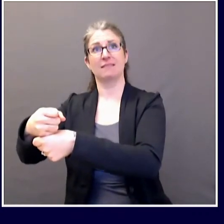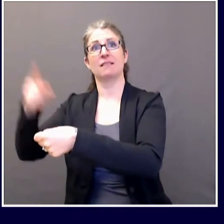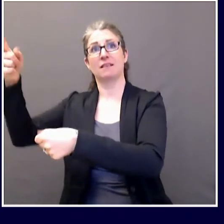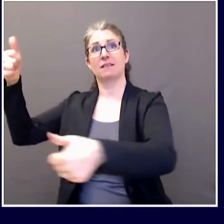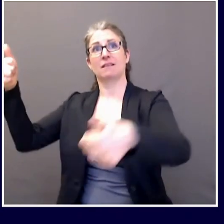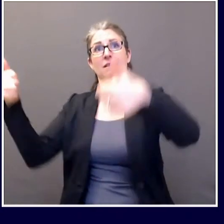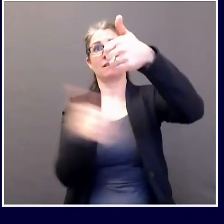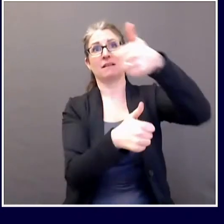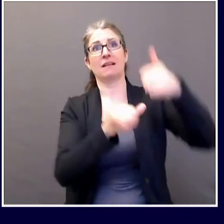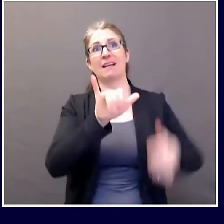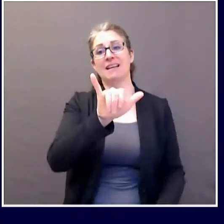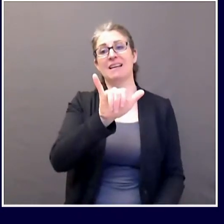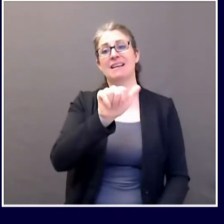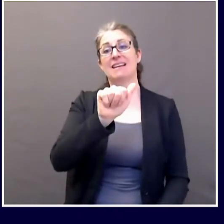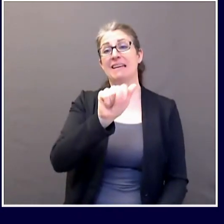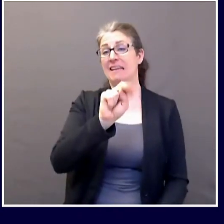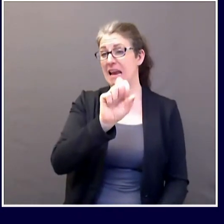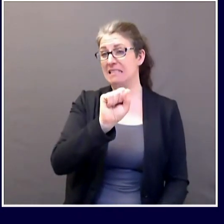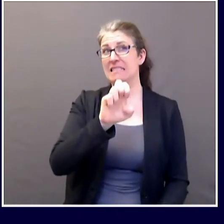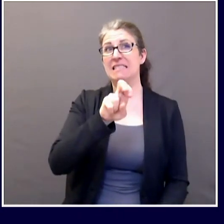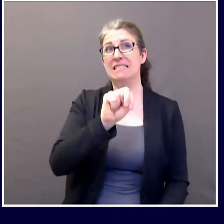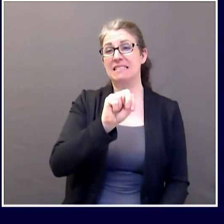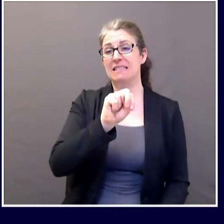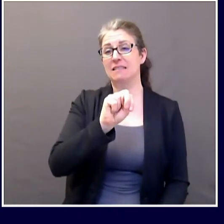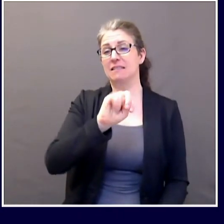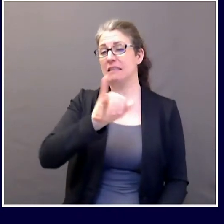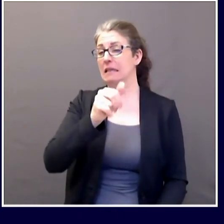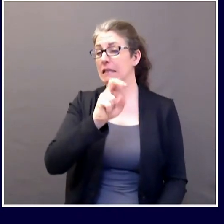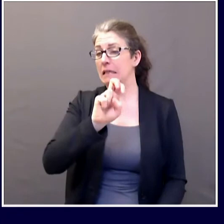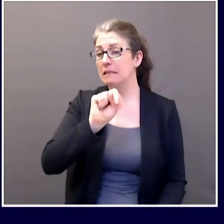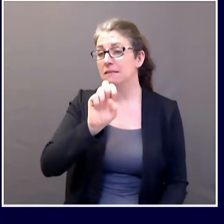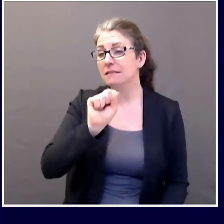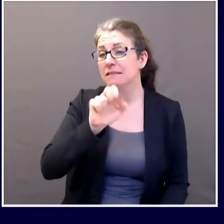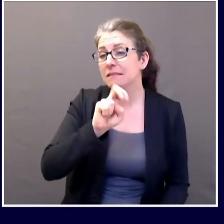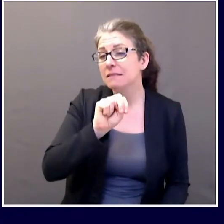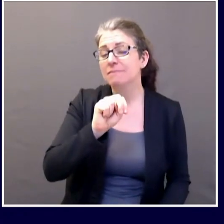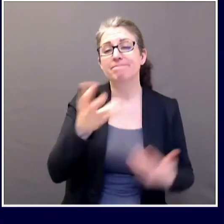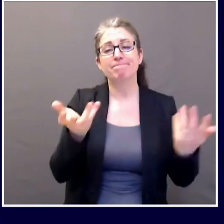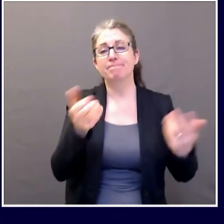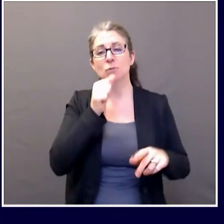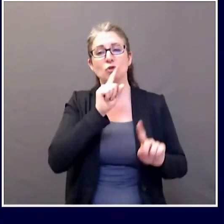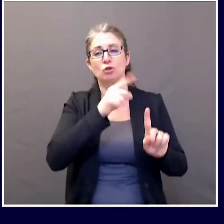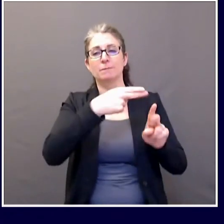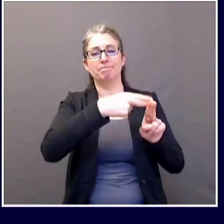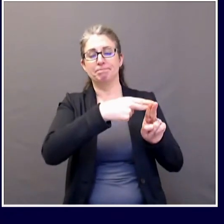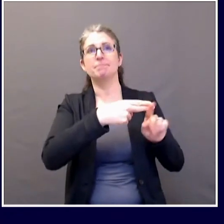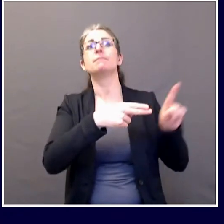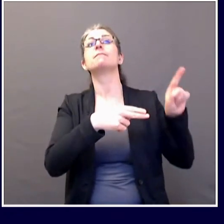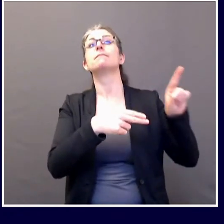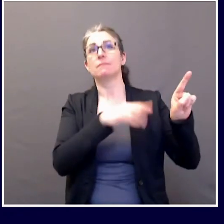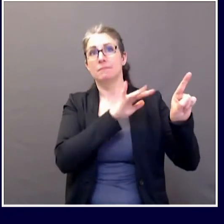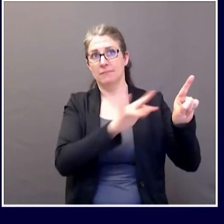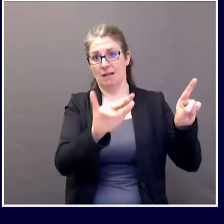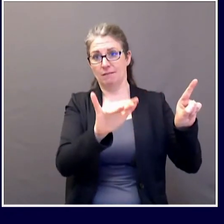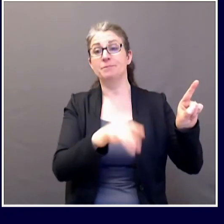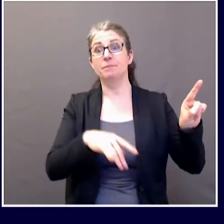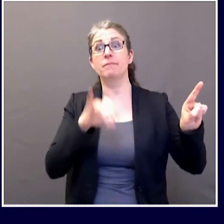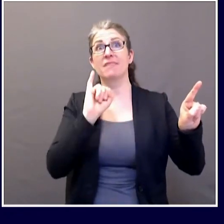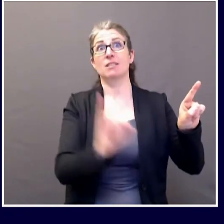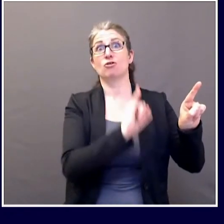be evaluated by expert advisory panels associated with the US FDA and the US